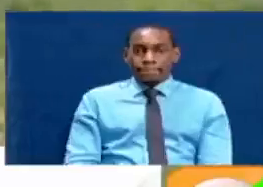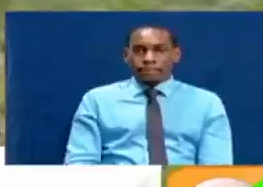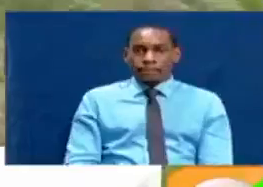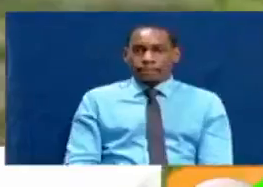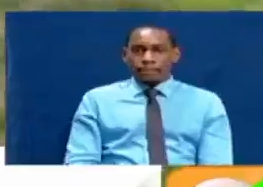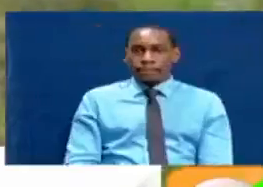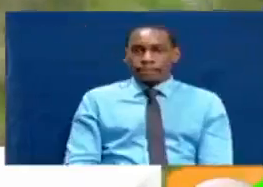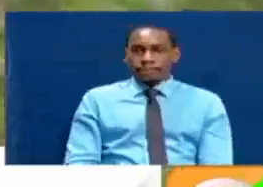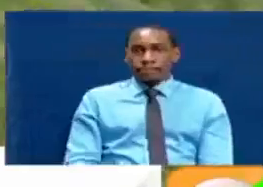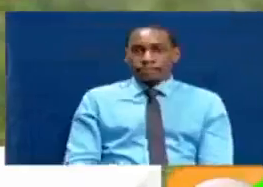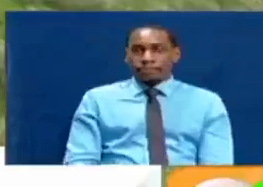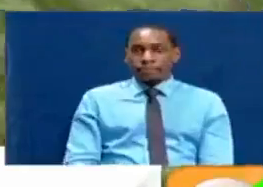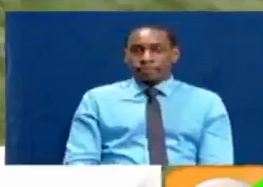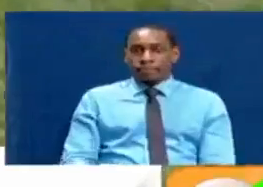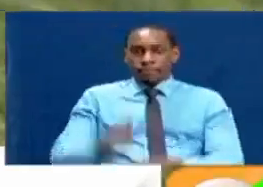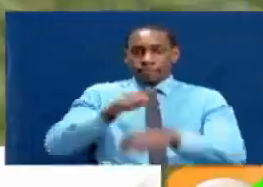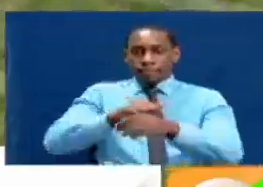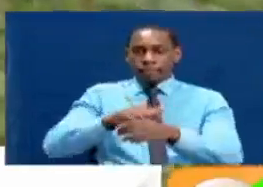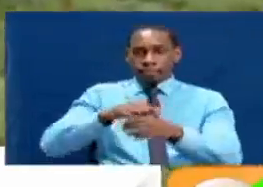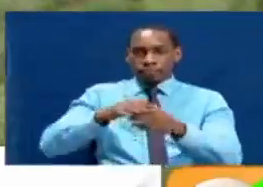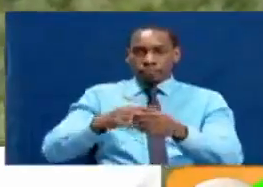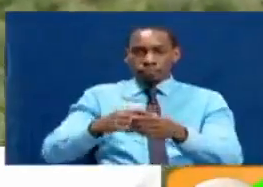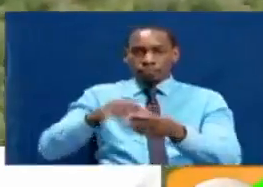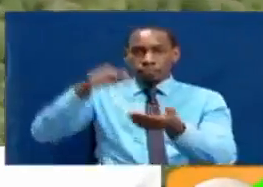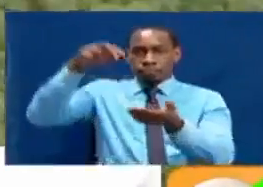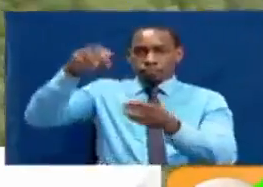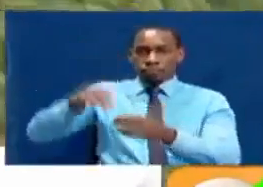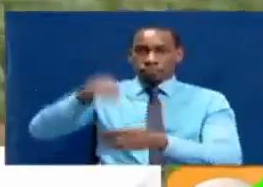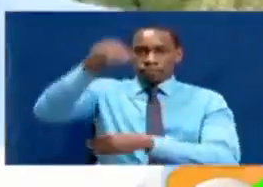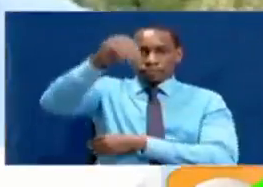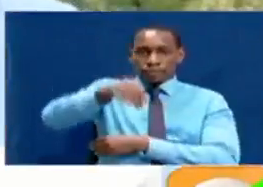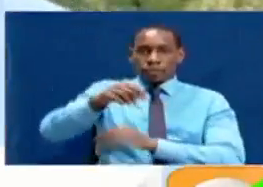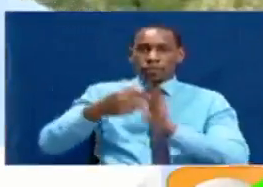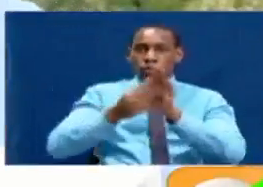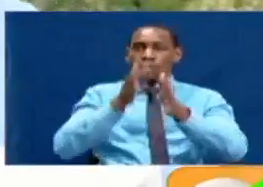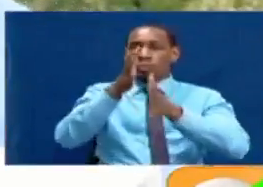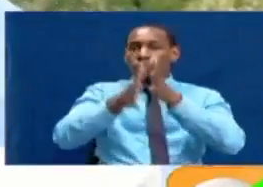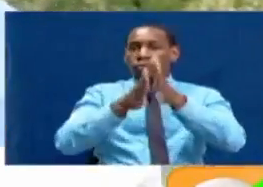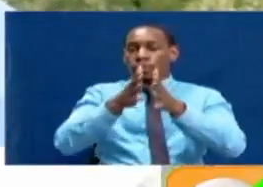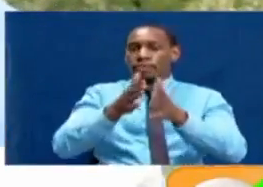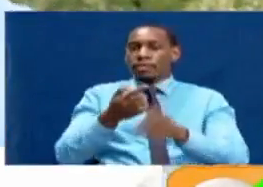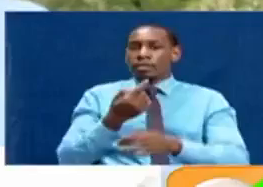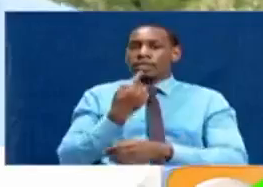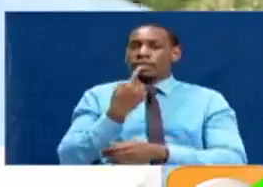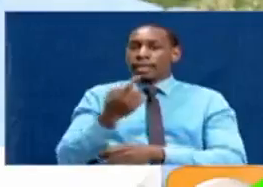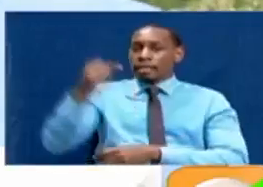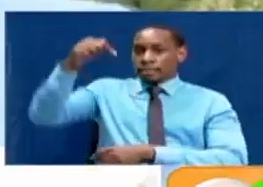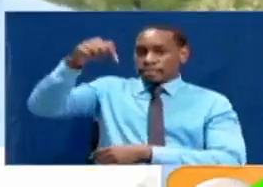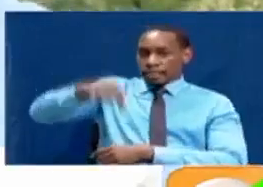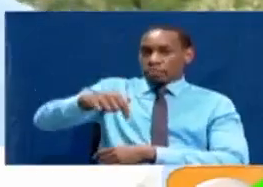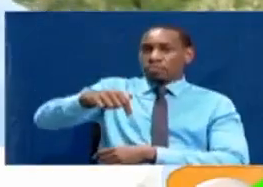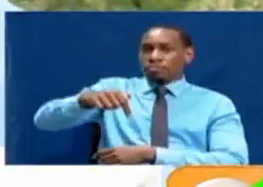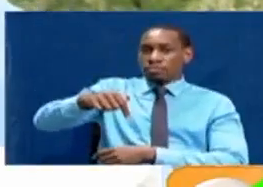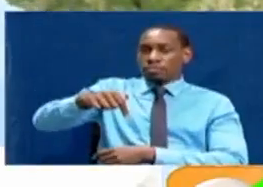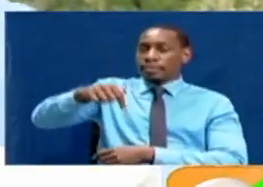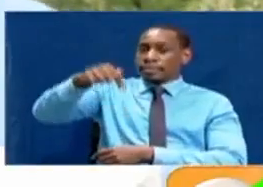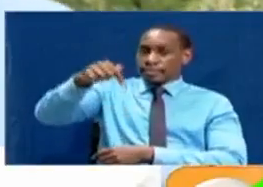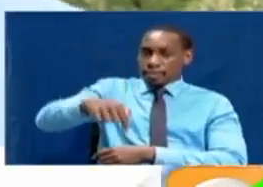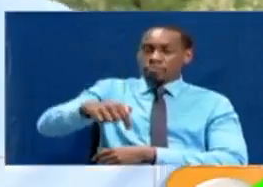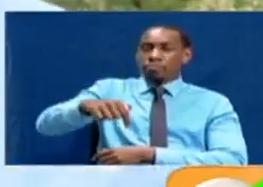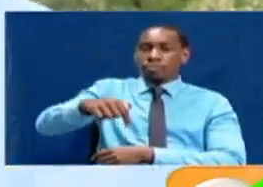Once I'm on top of the pylon, he gives me the signs to tell me go down, go